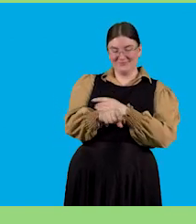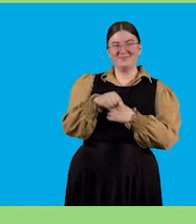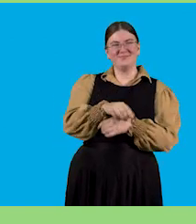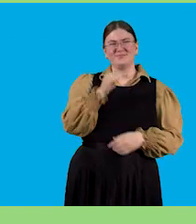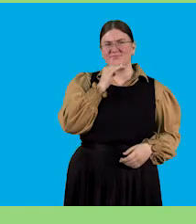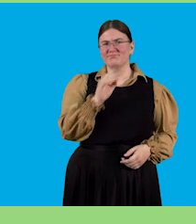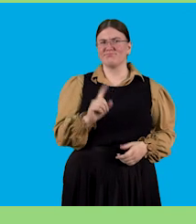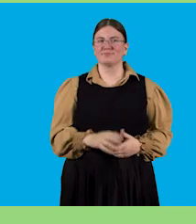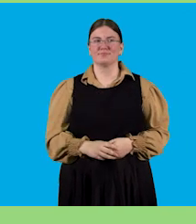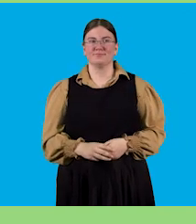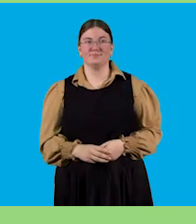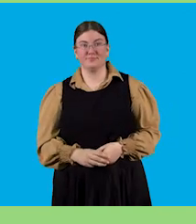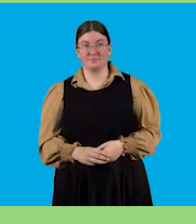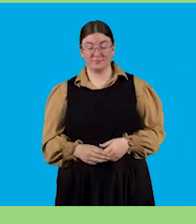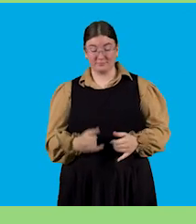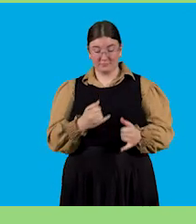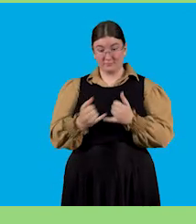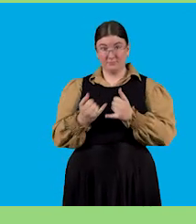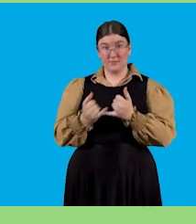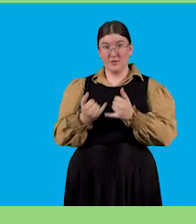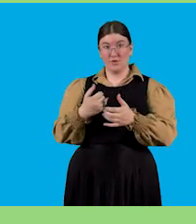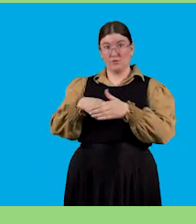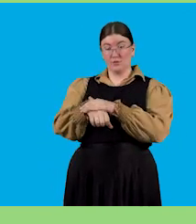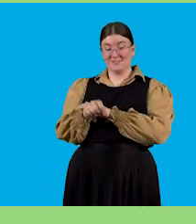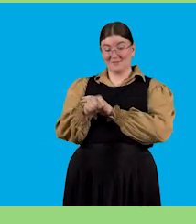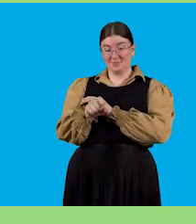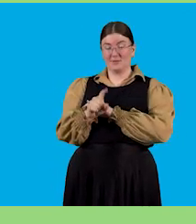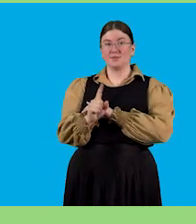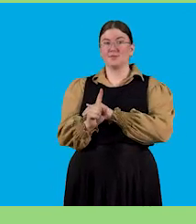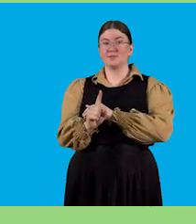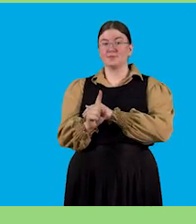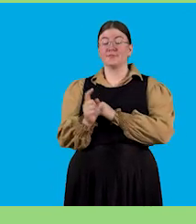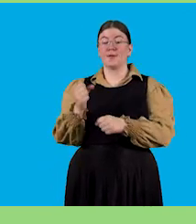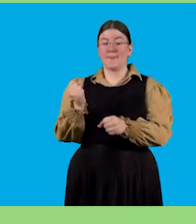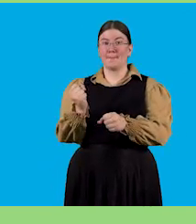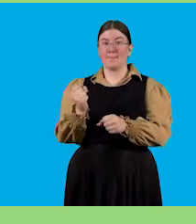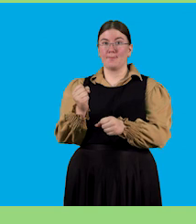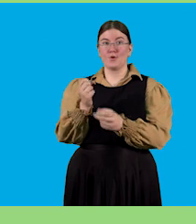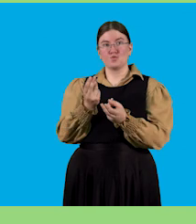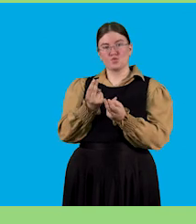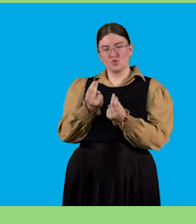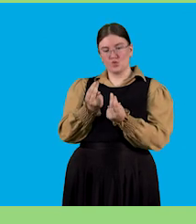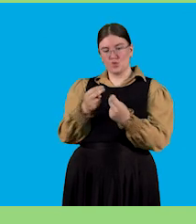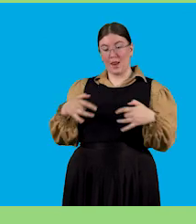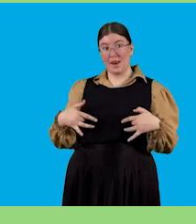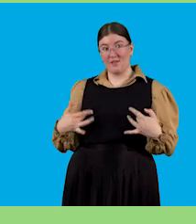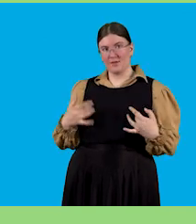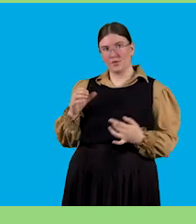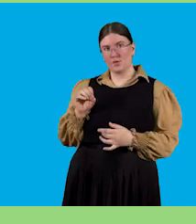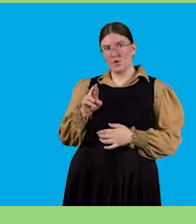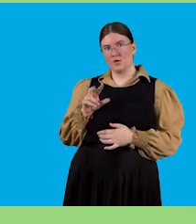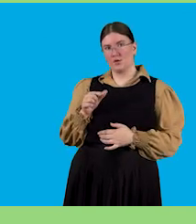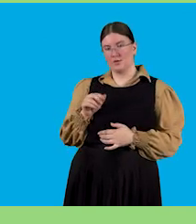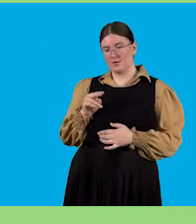reproduction. We can define sexual reproduction as the production of